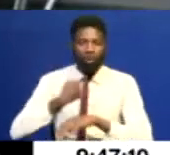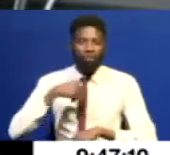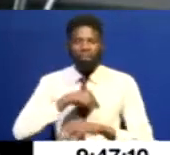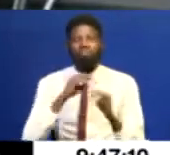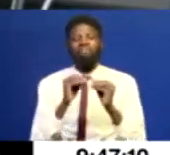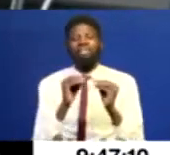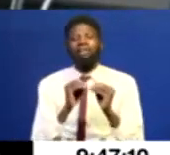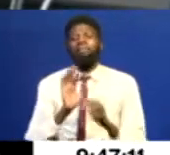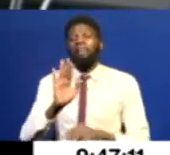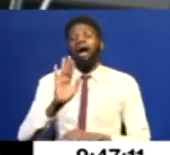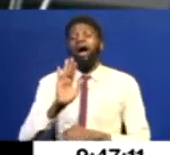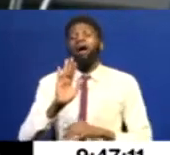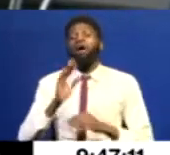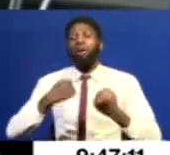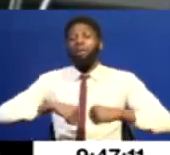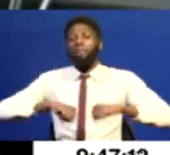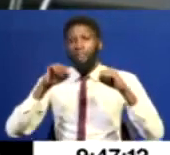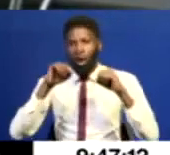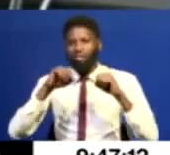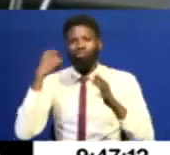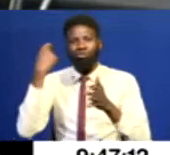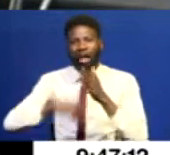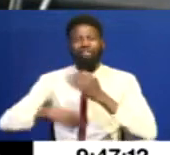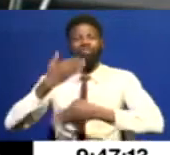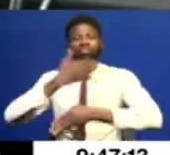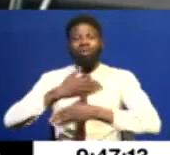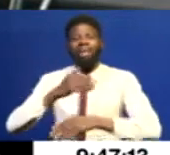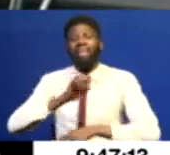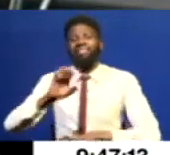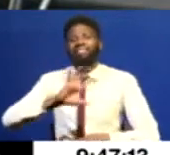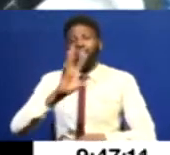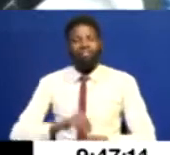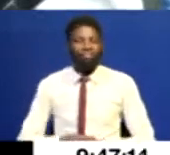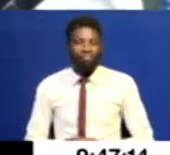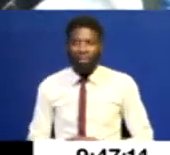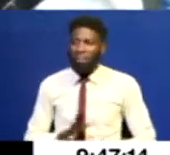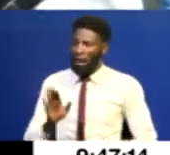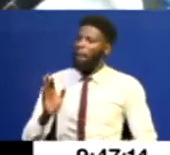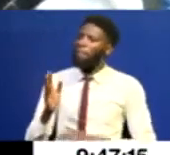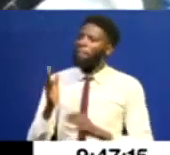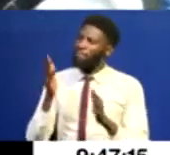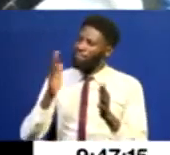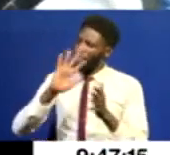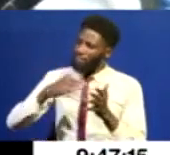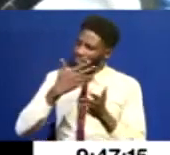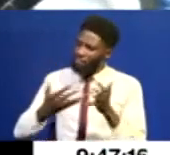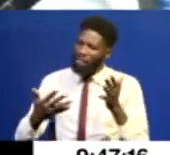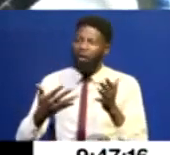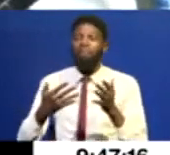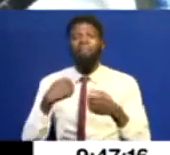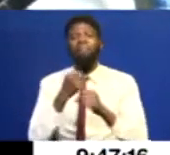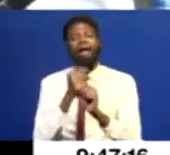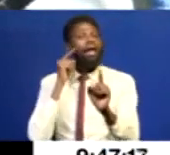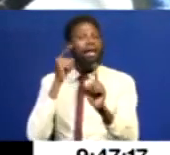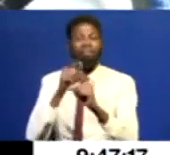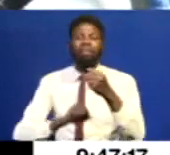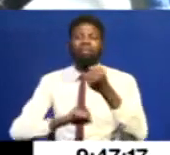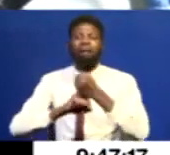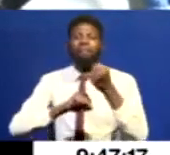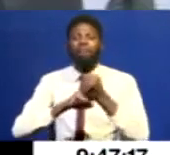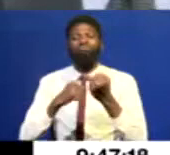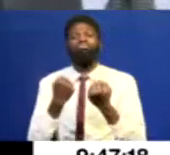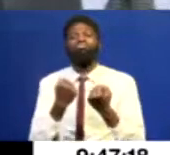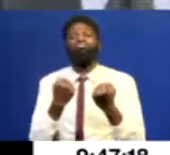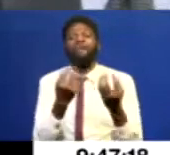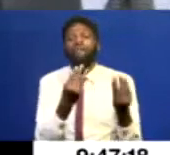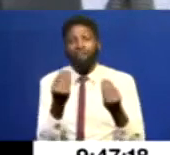The authorities are setting frameworks to support multimodal transportation and transport interoperability among member